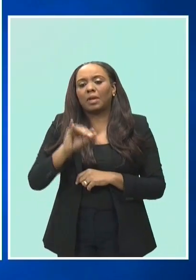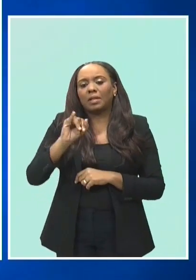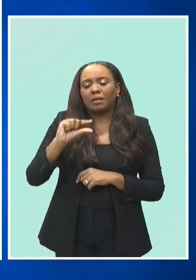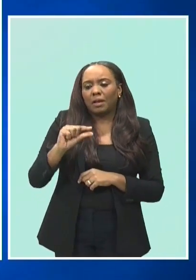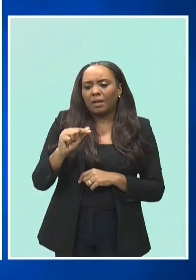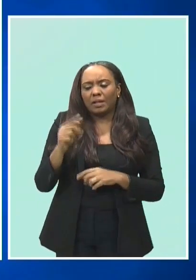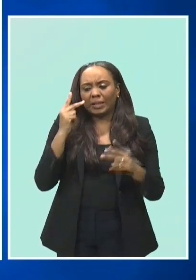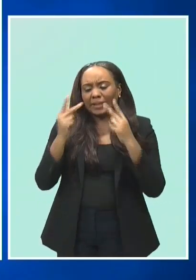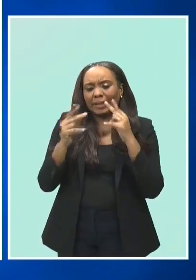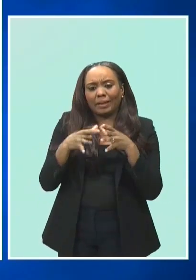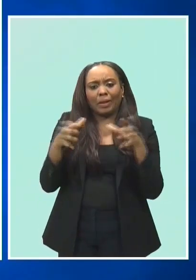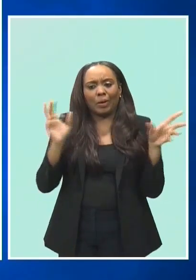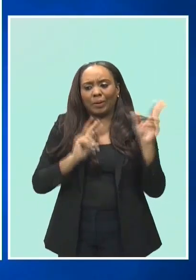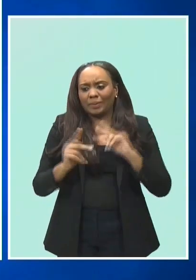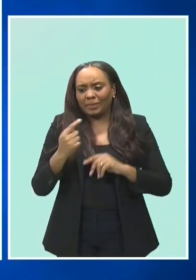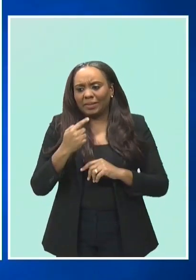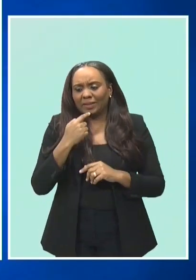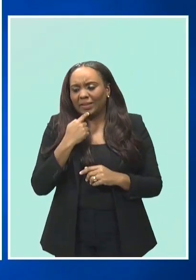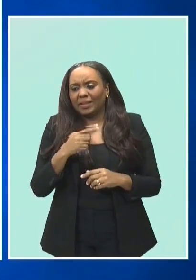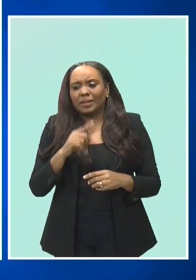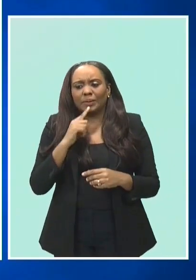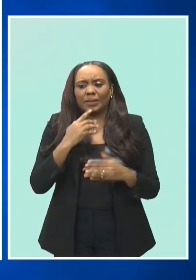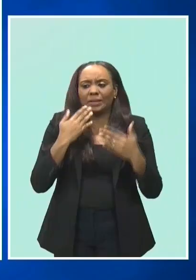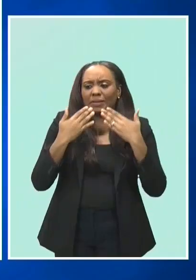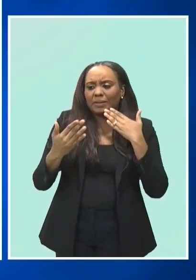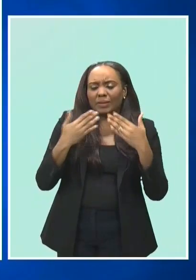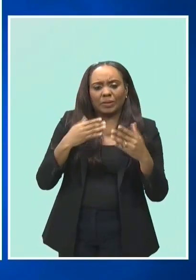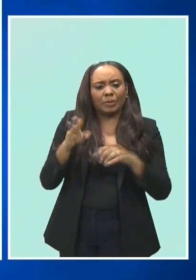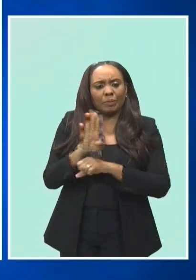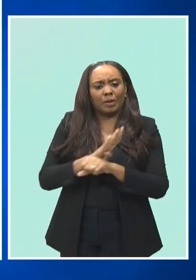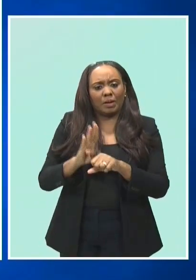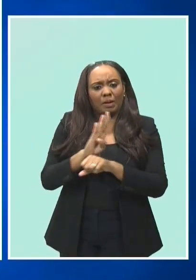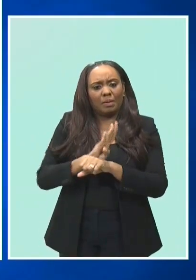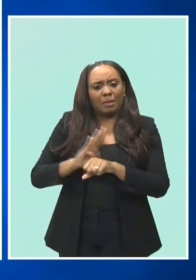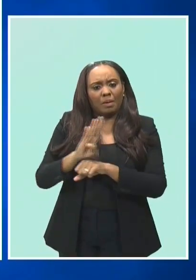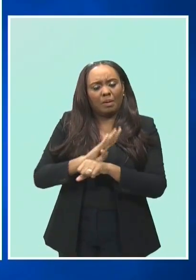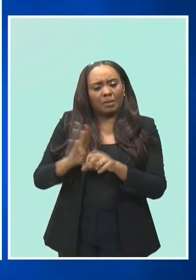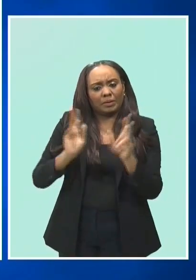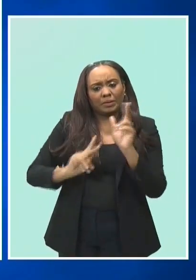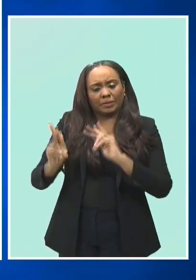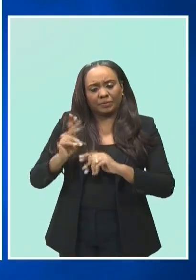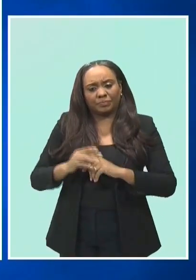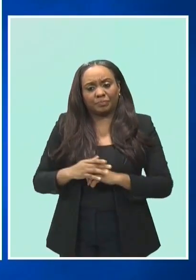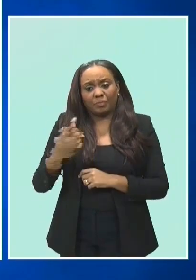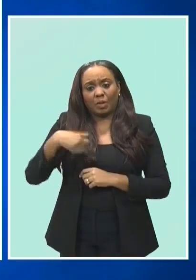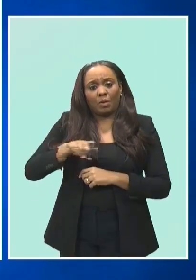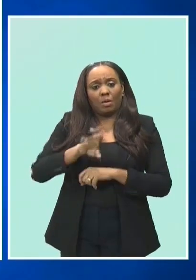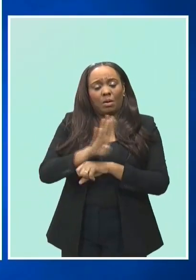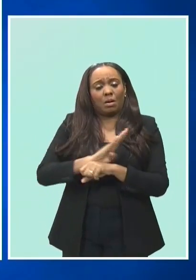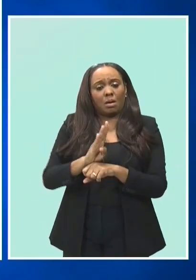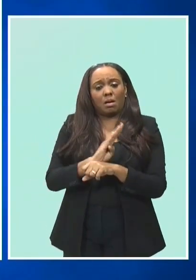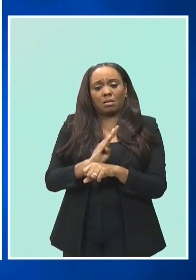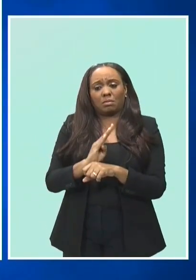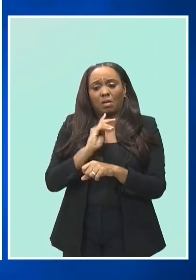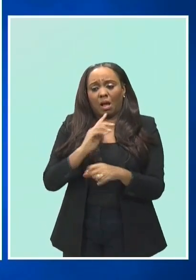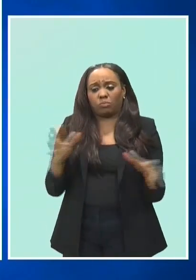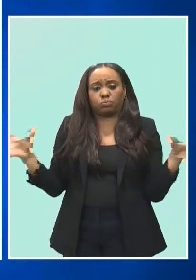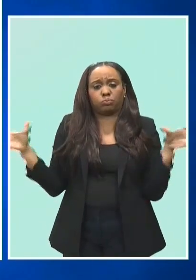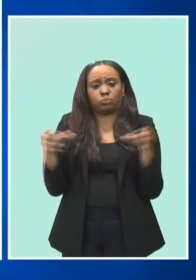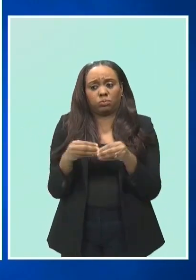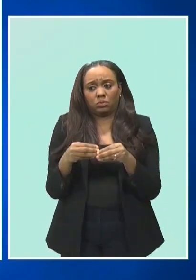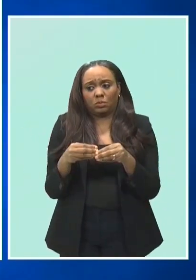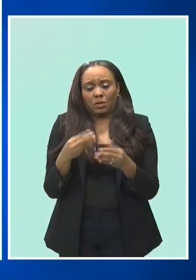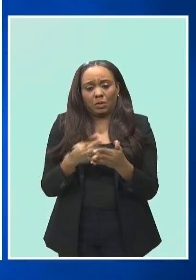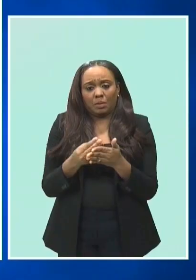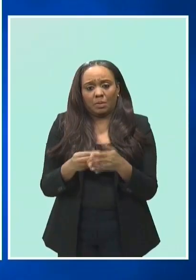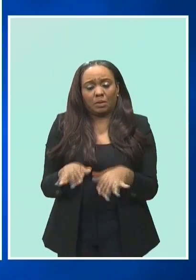appreciation that the Barbadian people came together to hold this mediathon, to